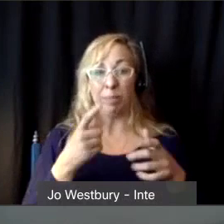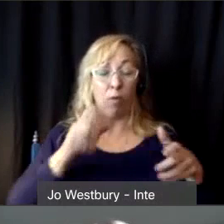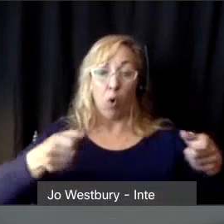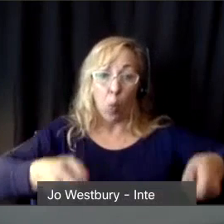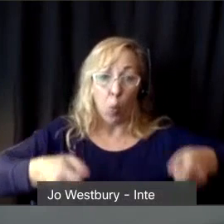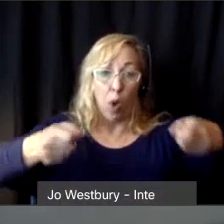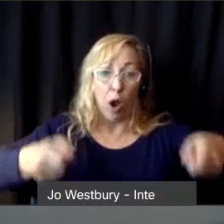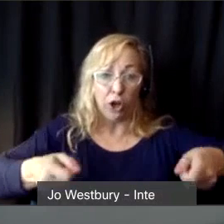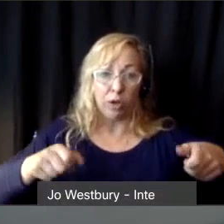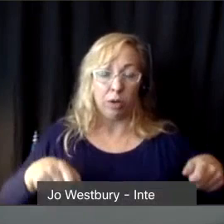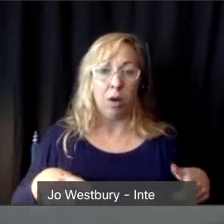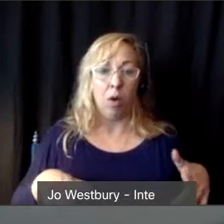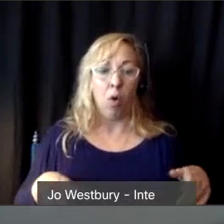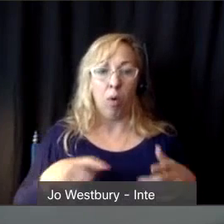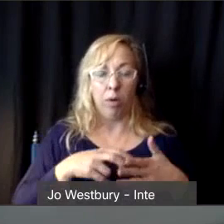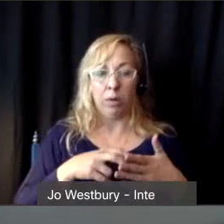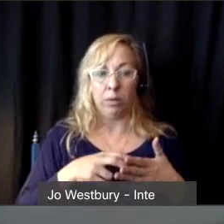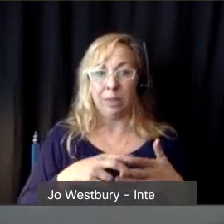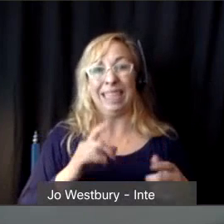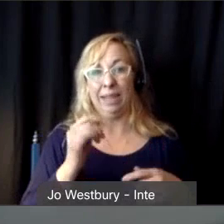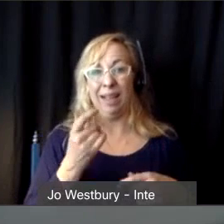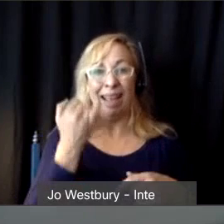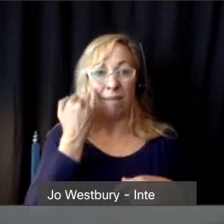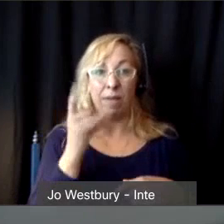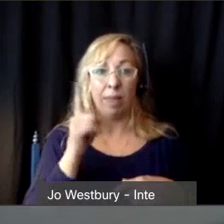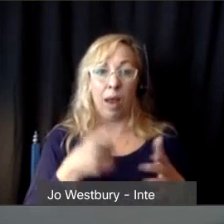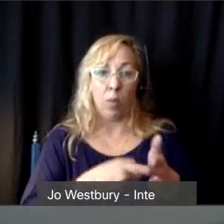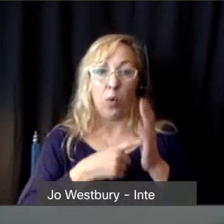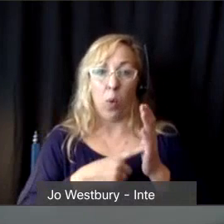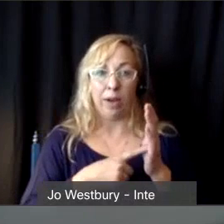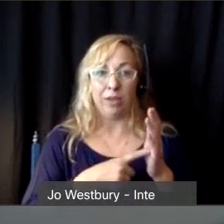falls. This is different than what is available under PERS.